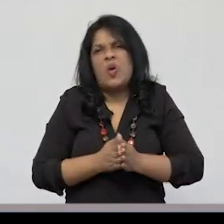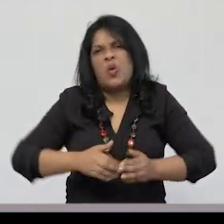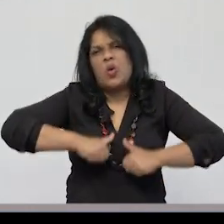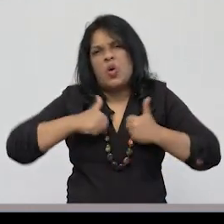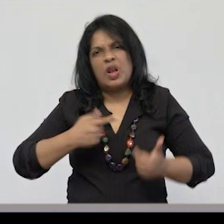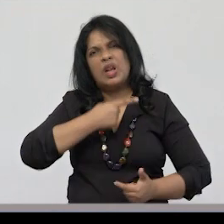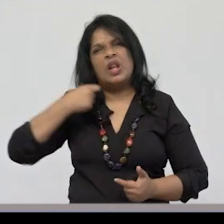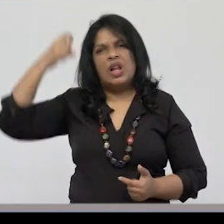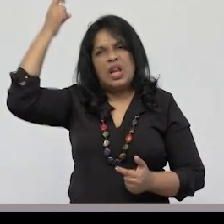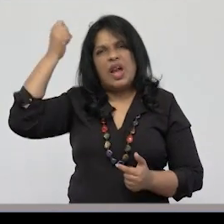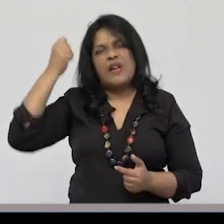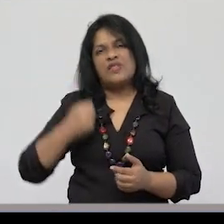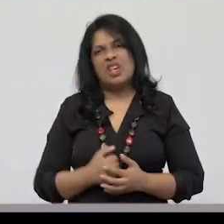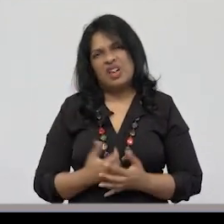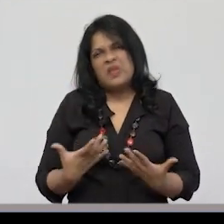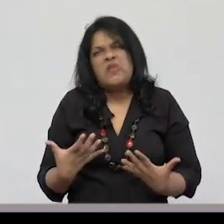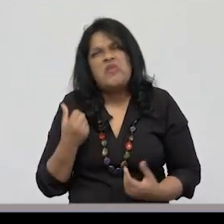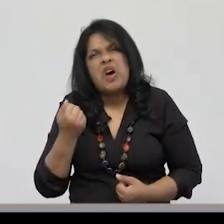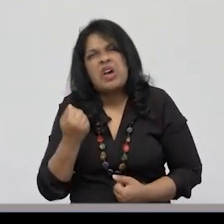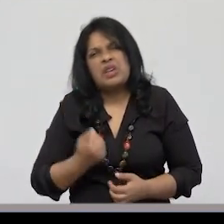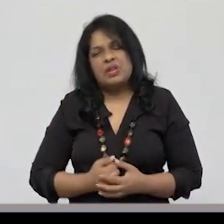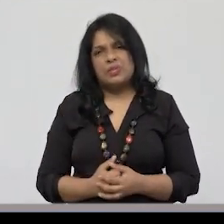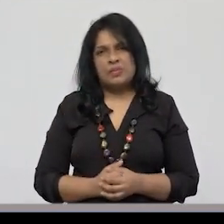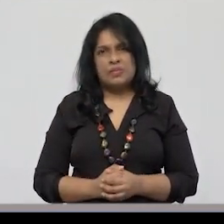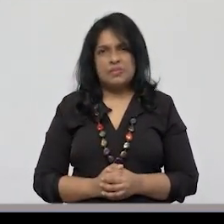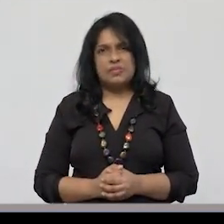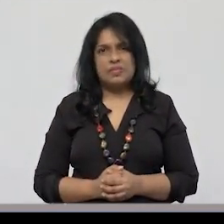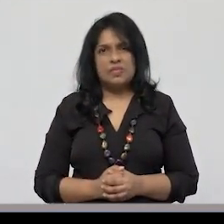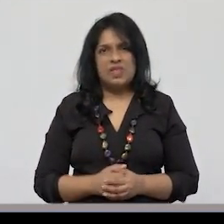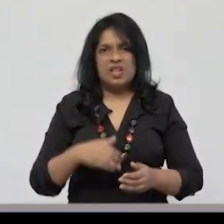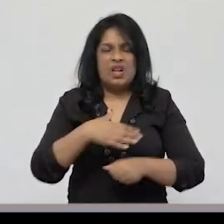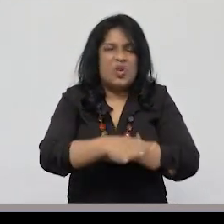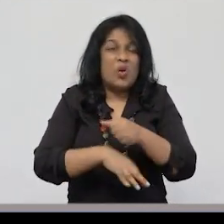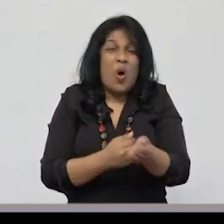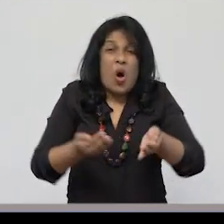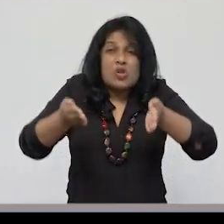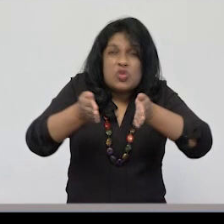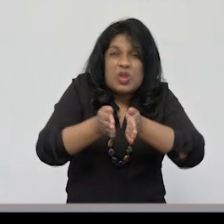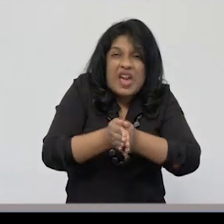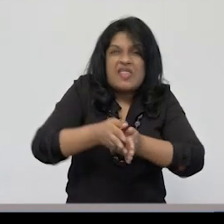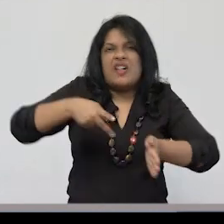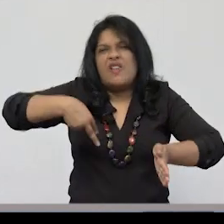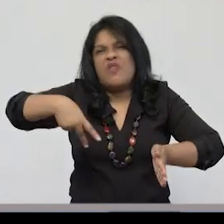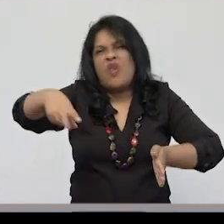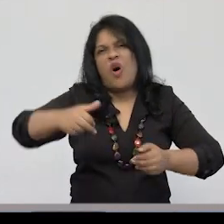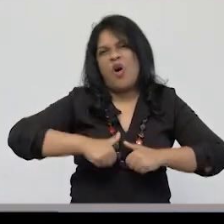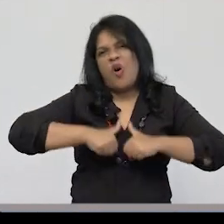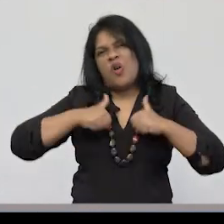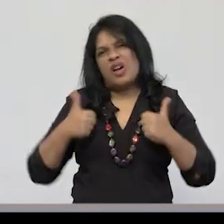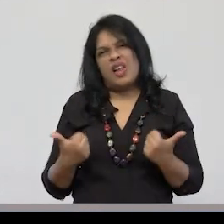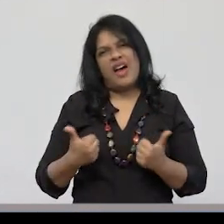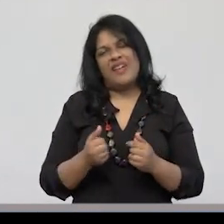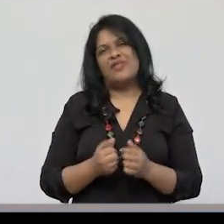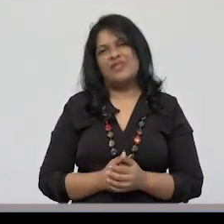not yoked to Christ. They're yoked to whatever. And then they suddenly feel like they have to handle